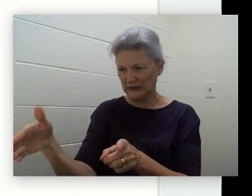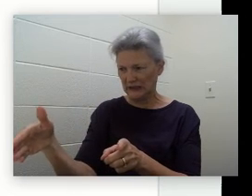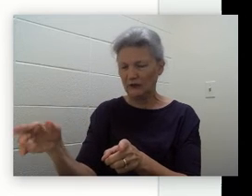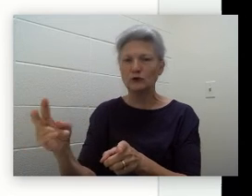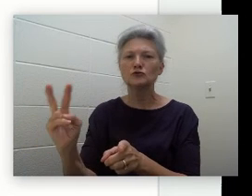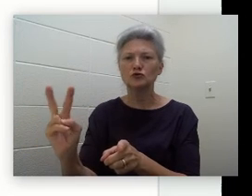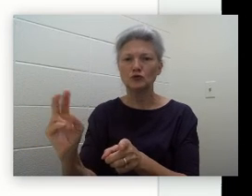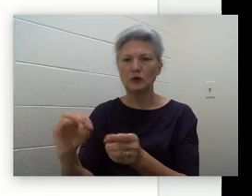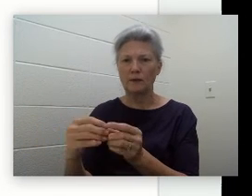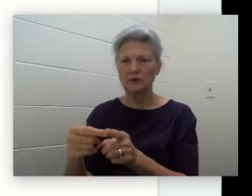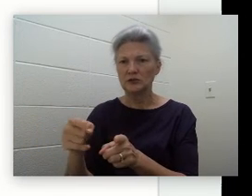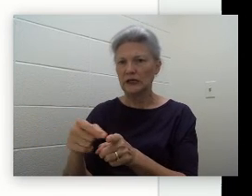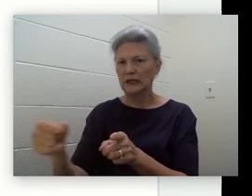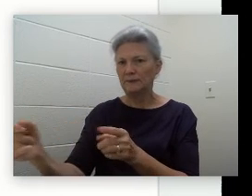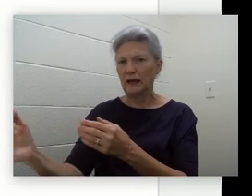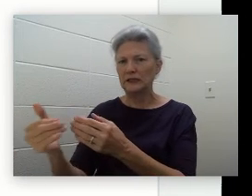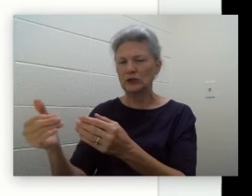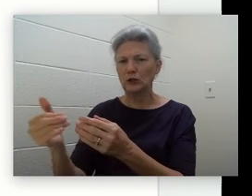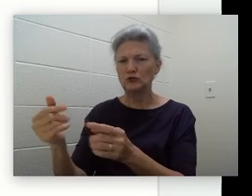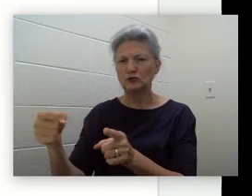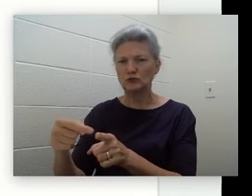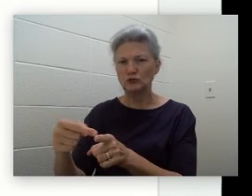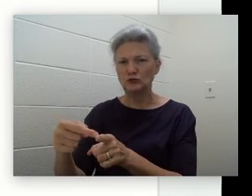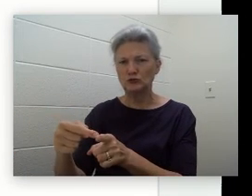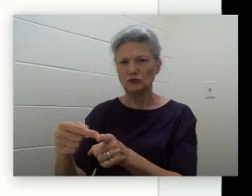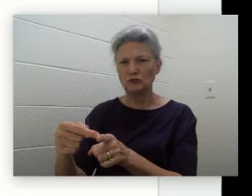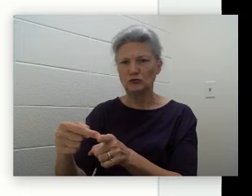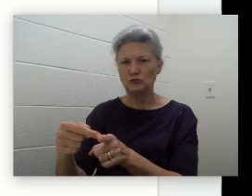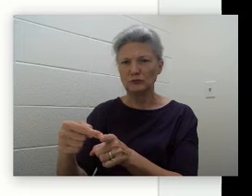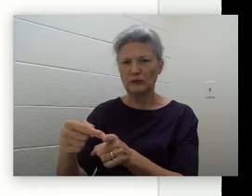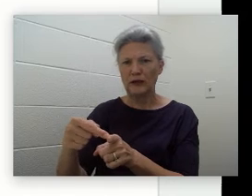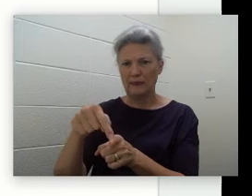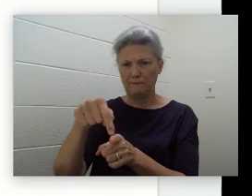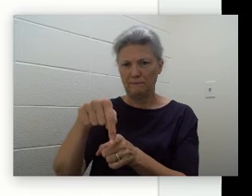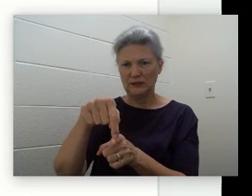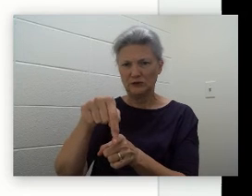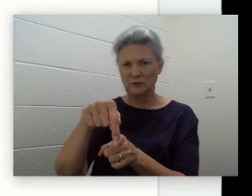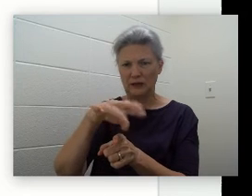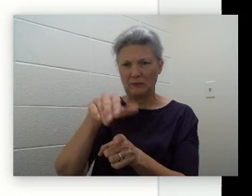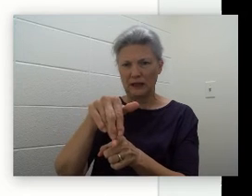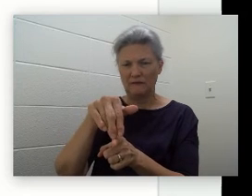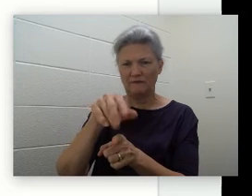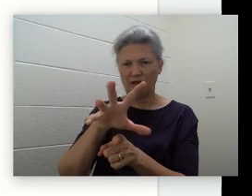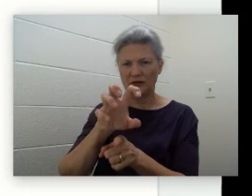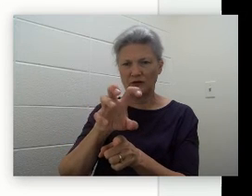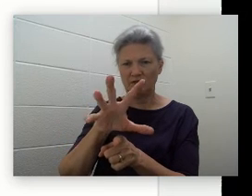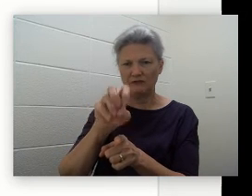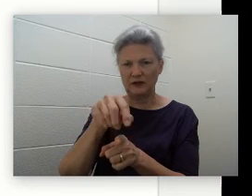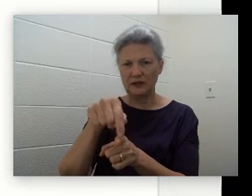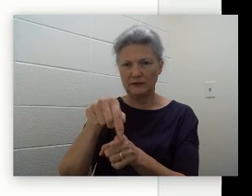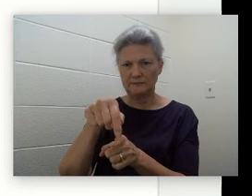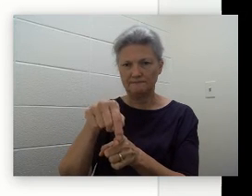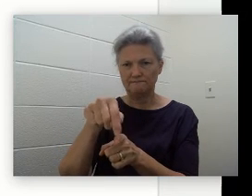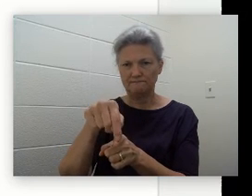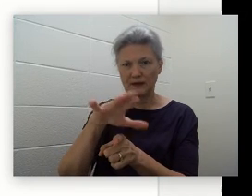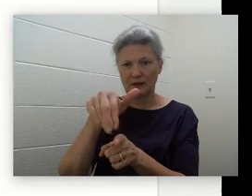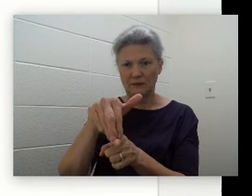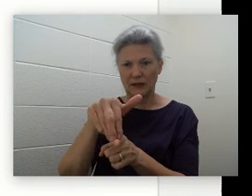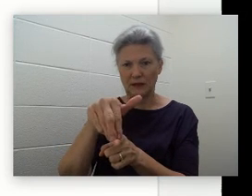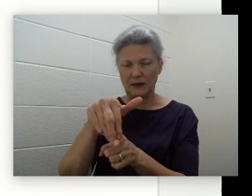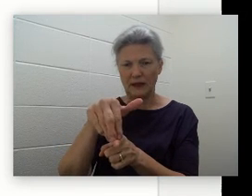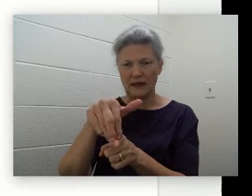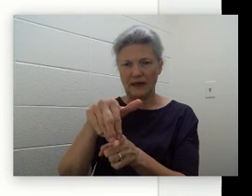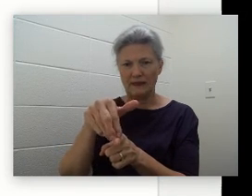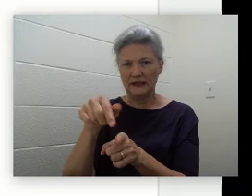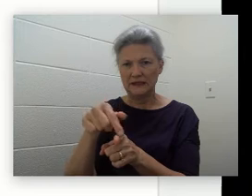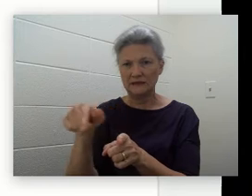two numbers, those two hundreds. And 500, I like to do my benchmark. 550 would be right here. That tells